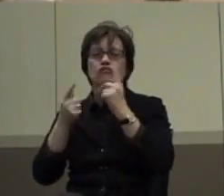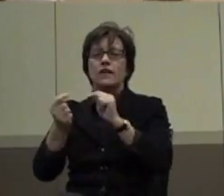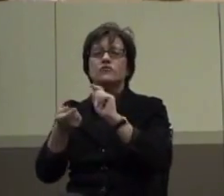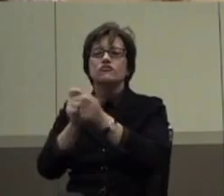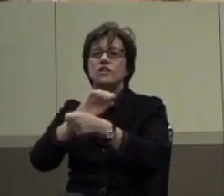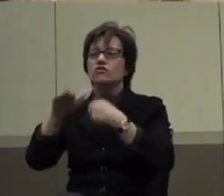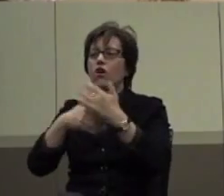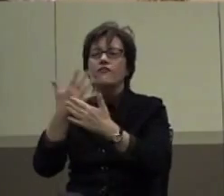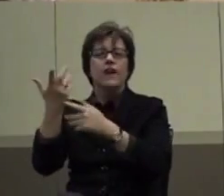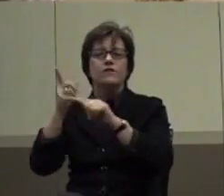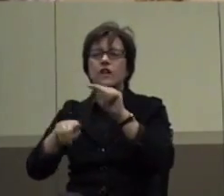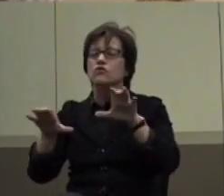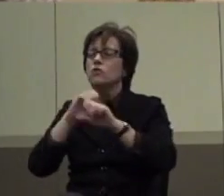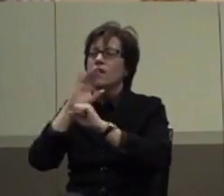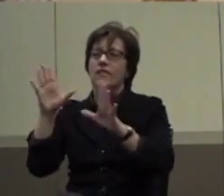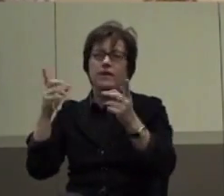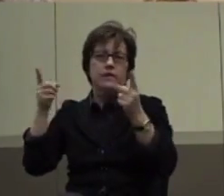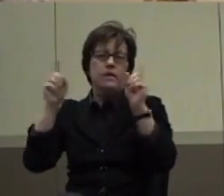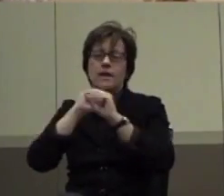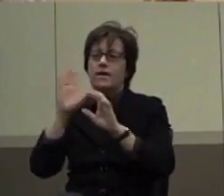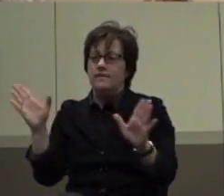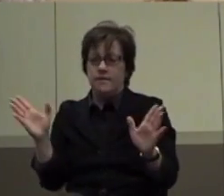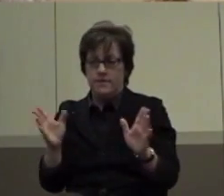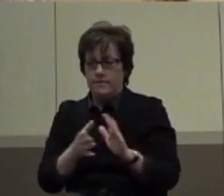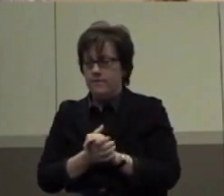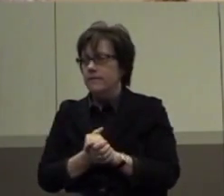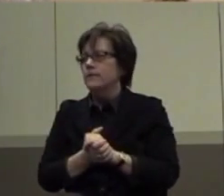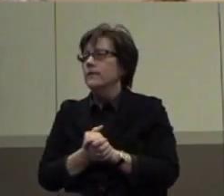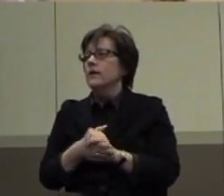Okay? Other questions or a follow-up question? Or